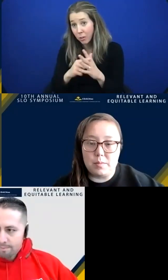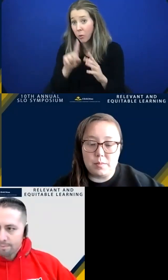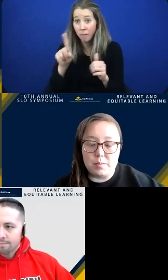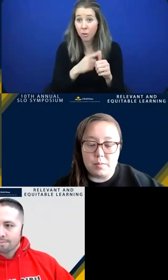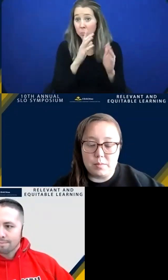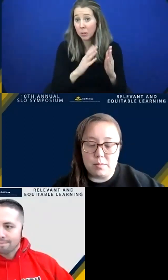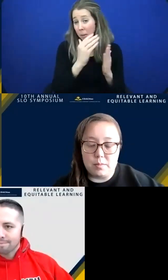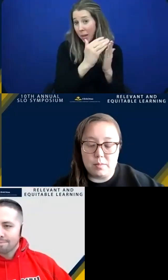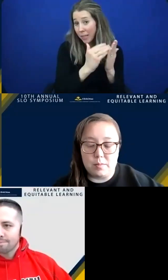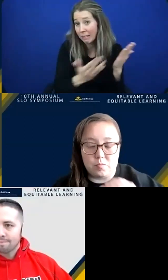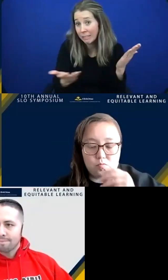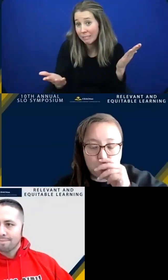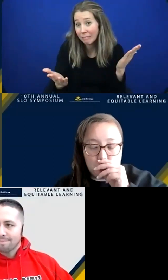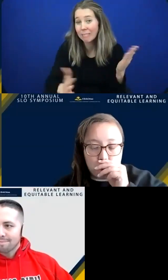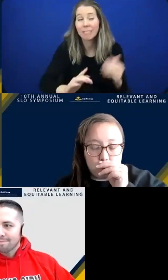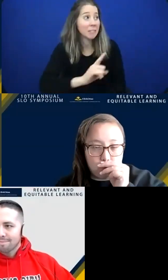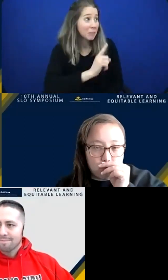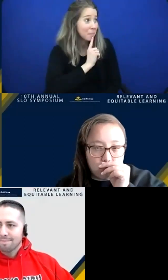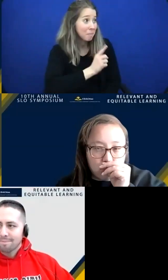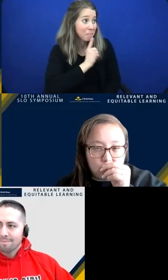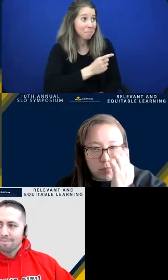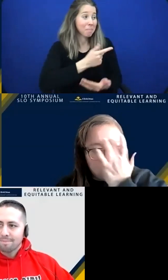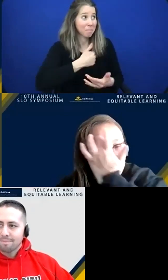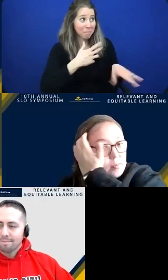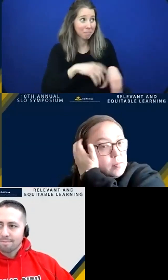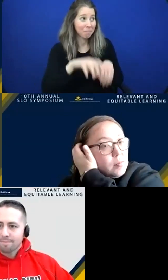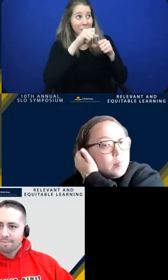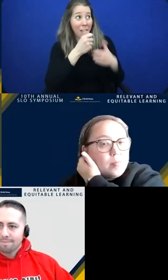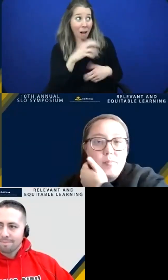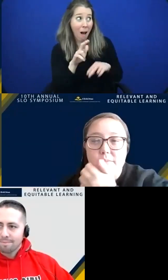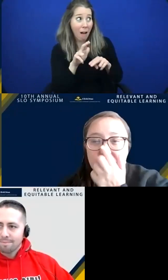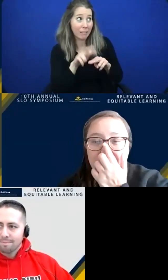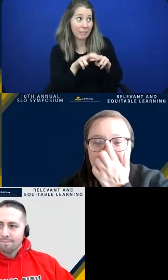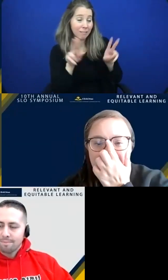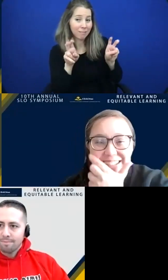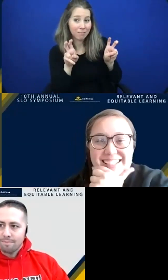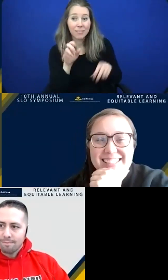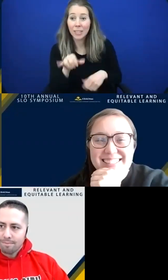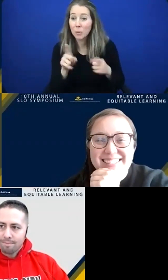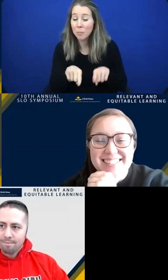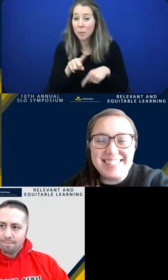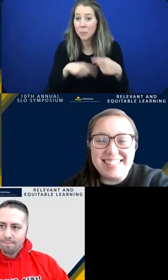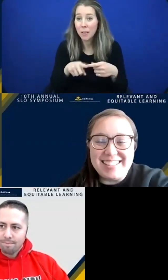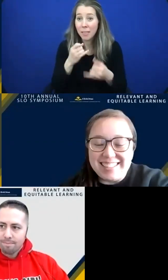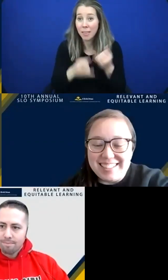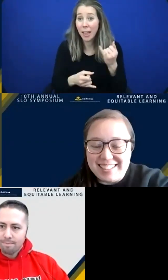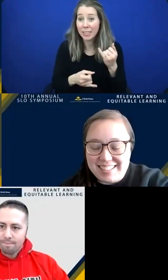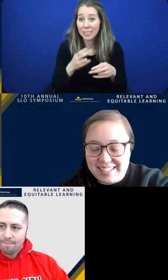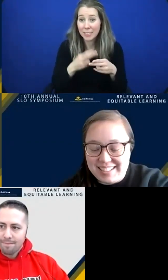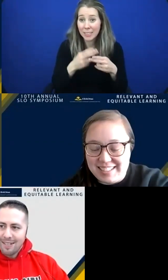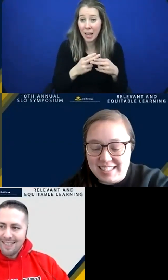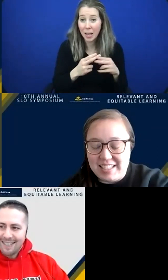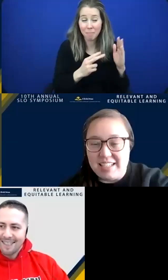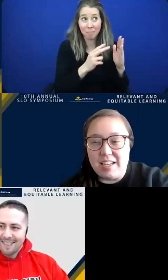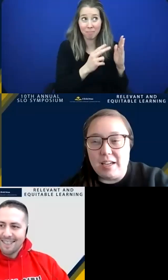for some reason. Sure, the hot seat, right? That's right. That's what happens when you have a last name near the beginning of the alphabet, maybe. I